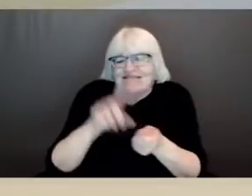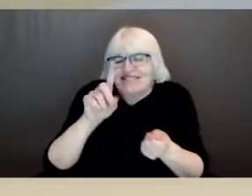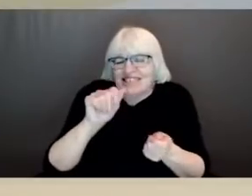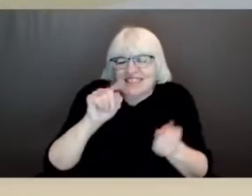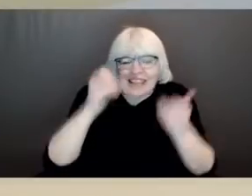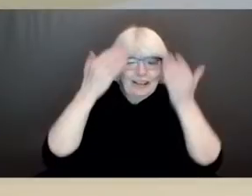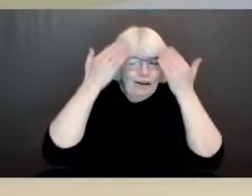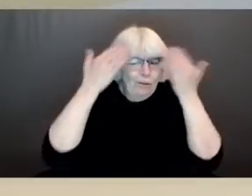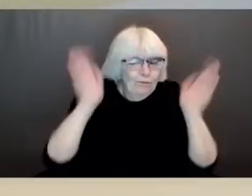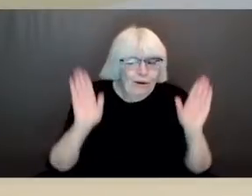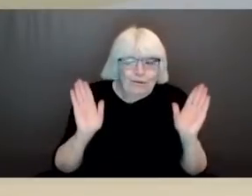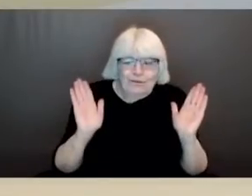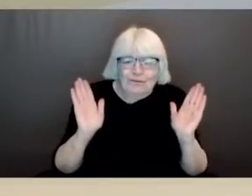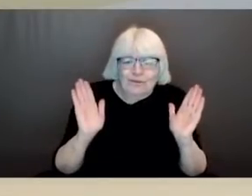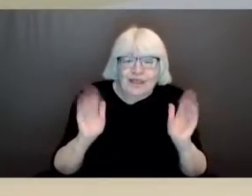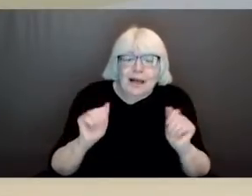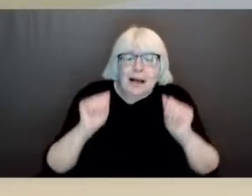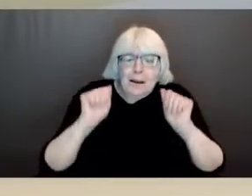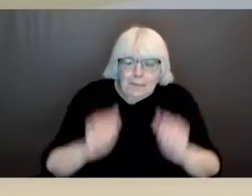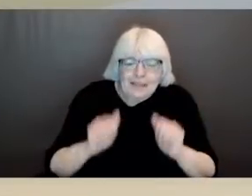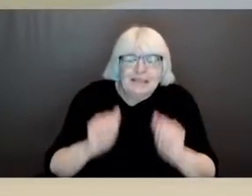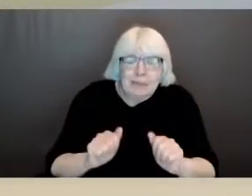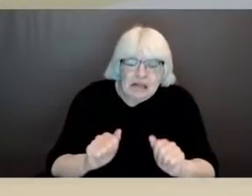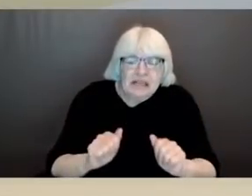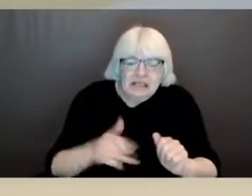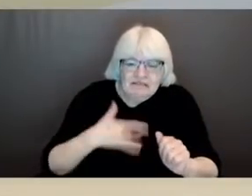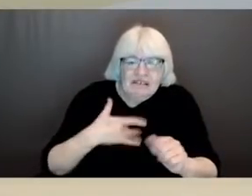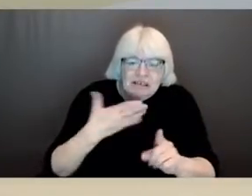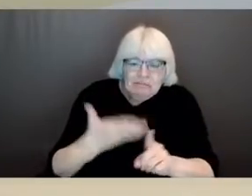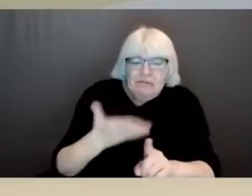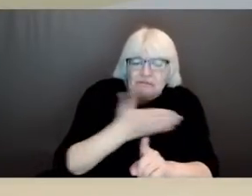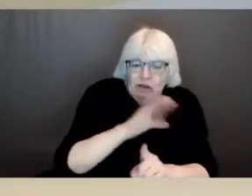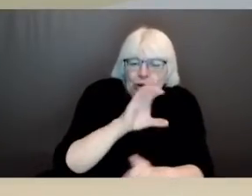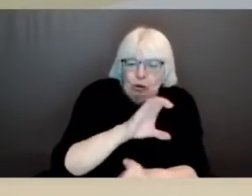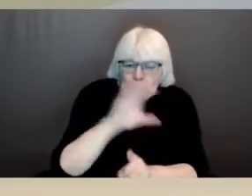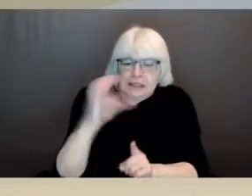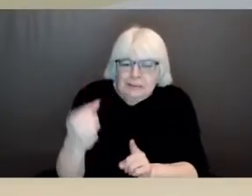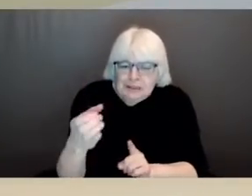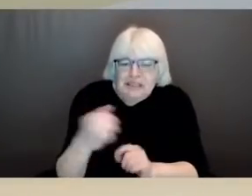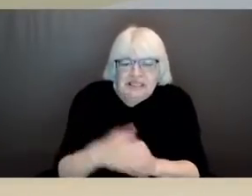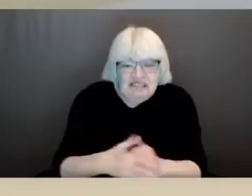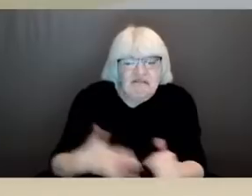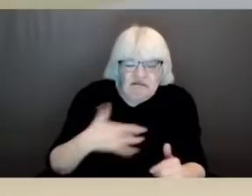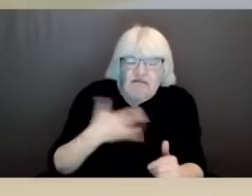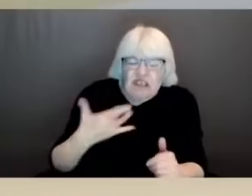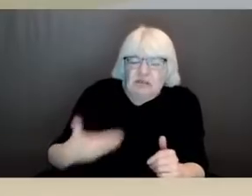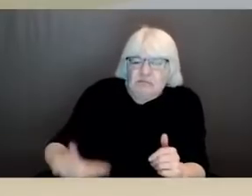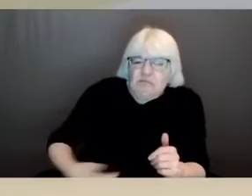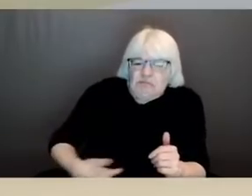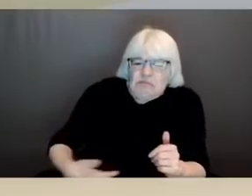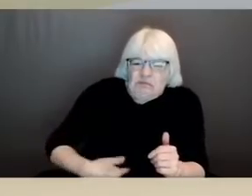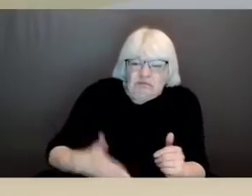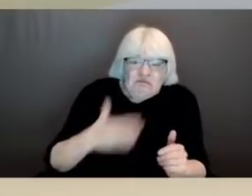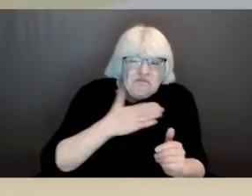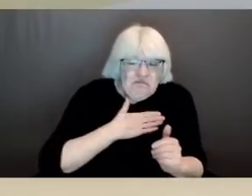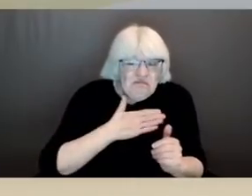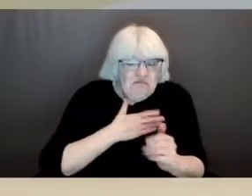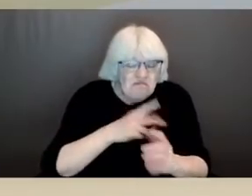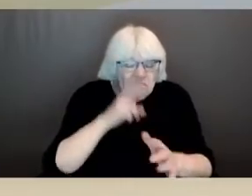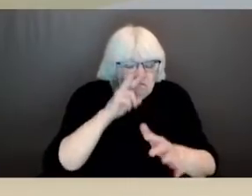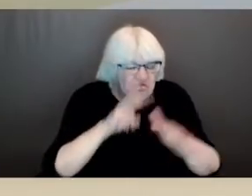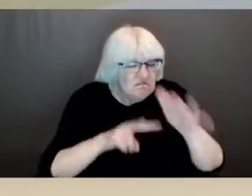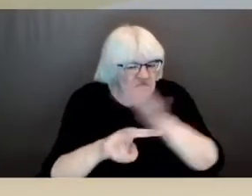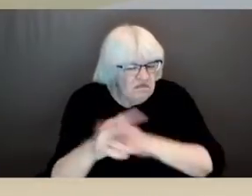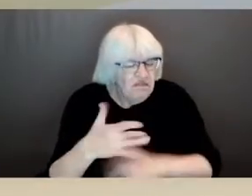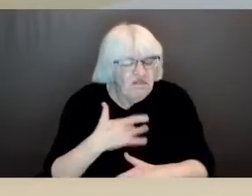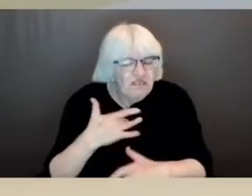before Christmas. That would be what I anticipate. And a final question, can you talk a